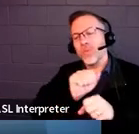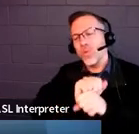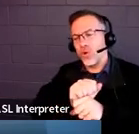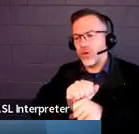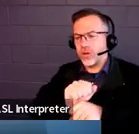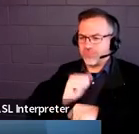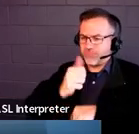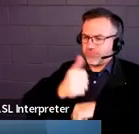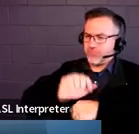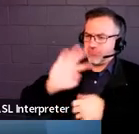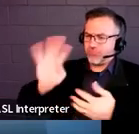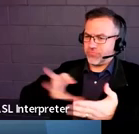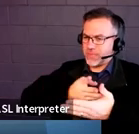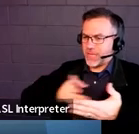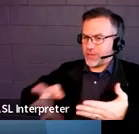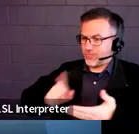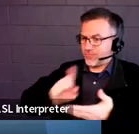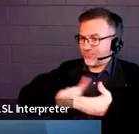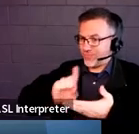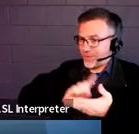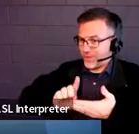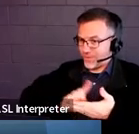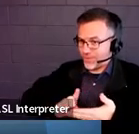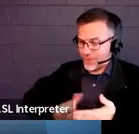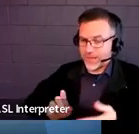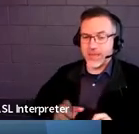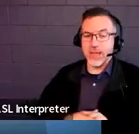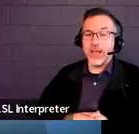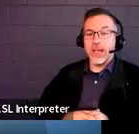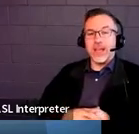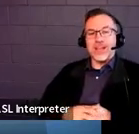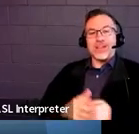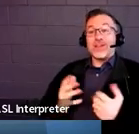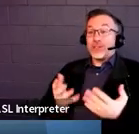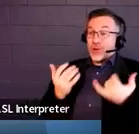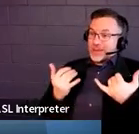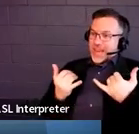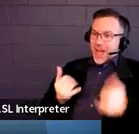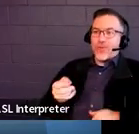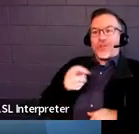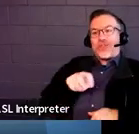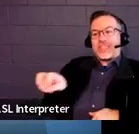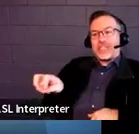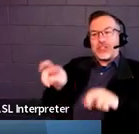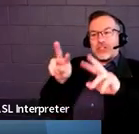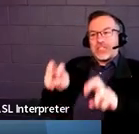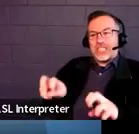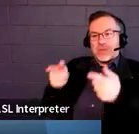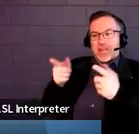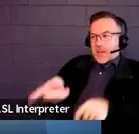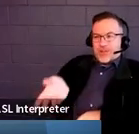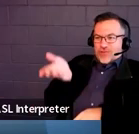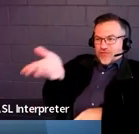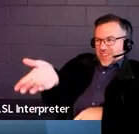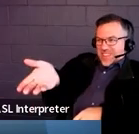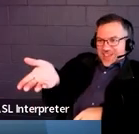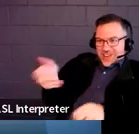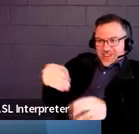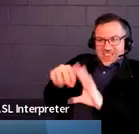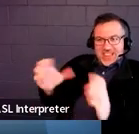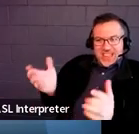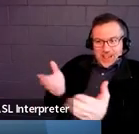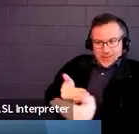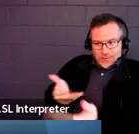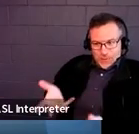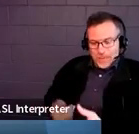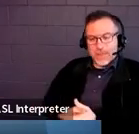that. Number one, your transition assessment is being done in that classroom. So you're taking less. So